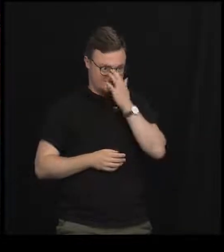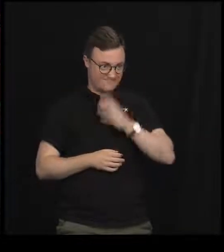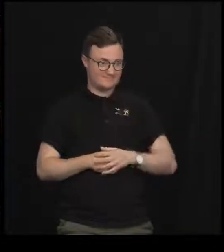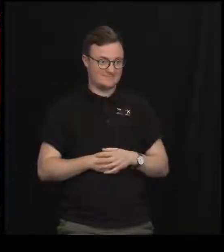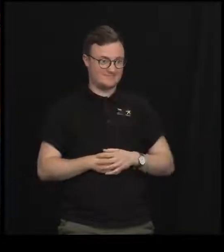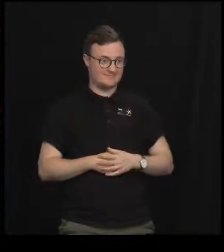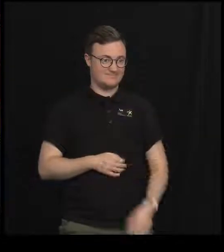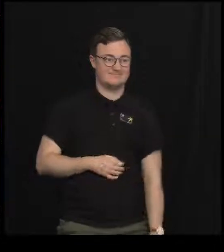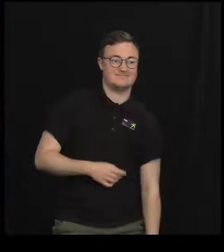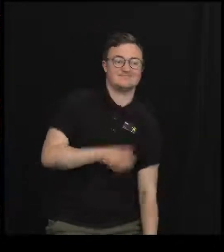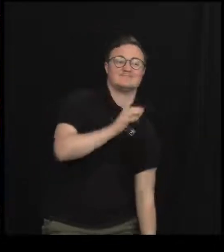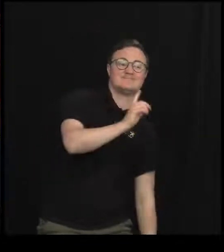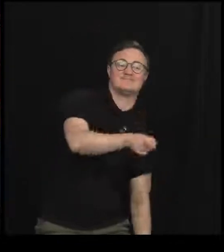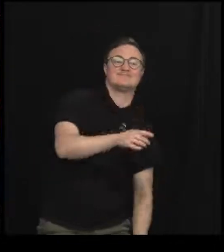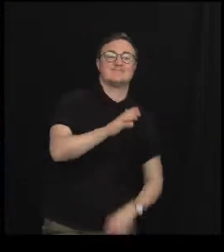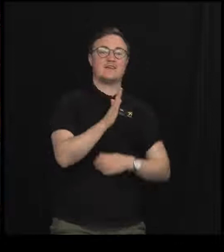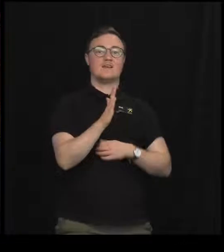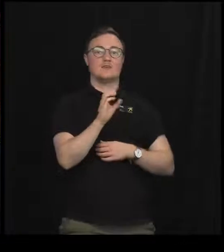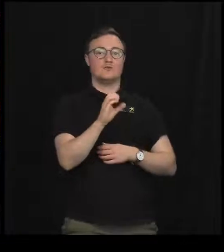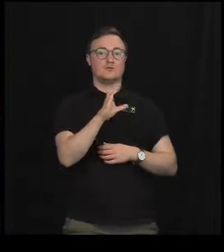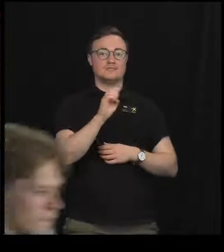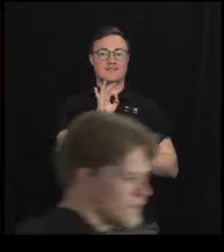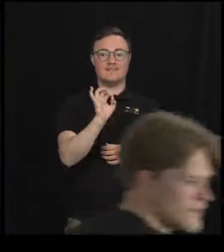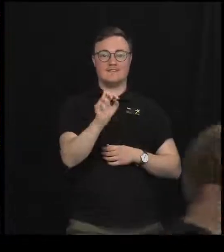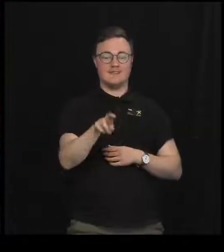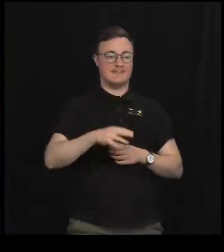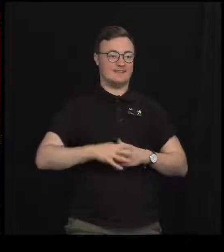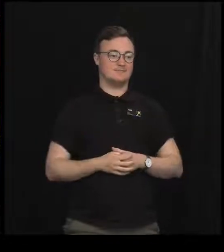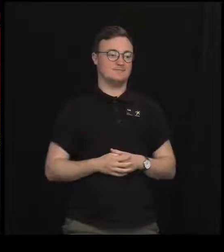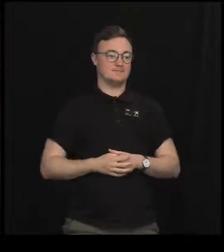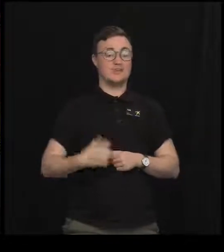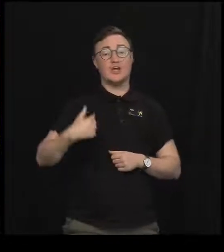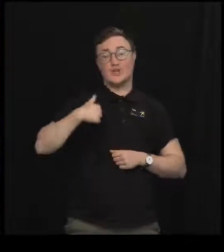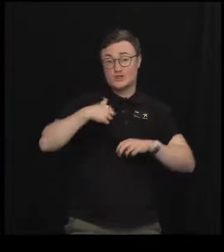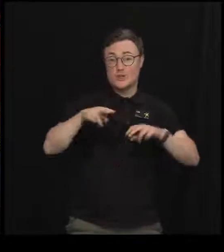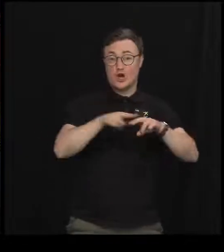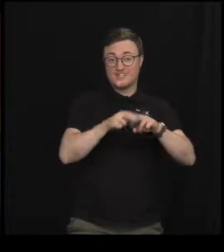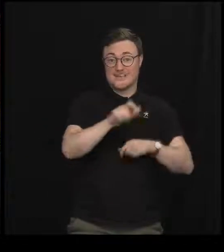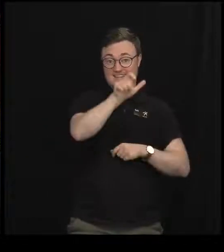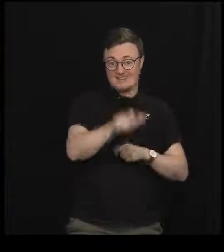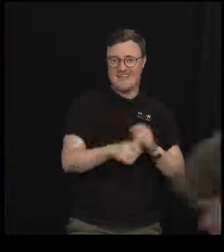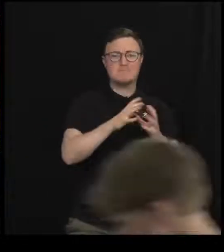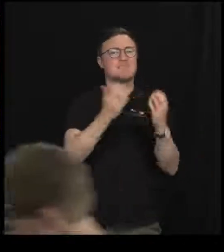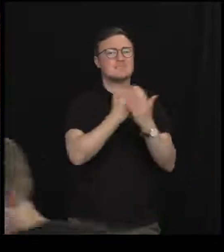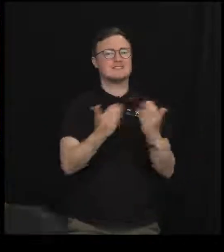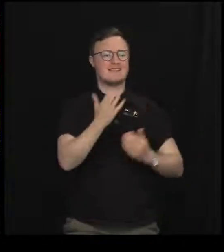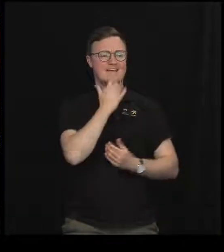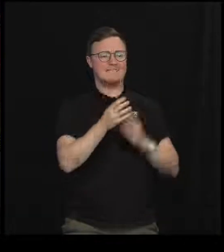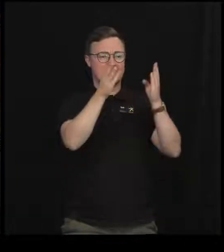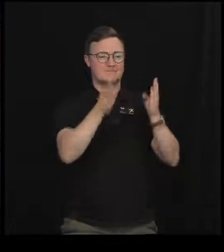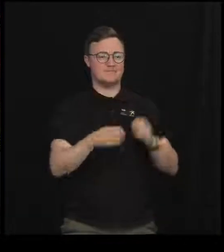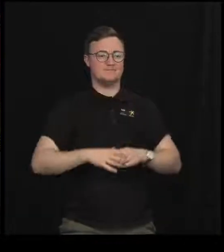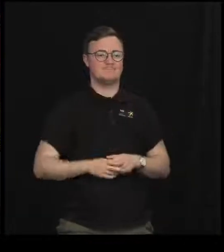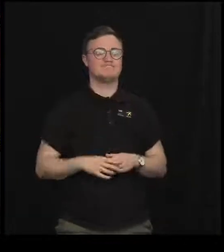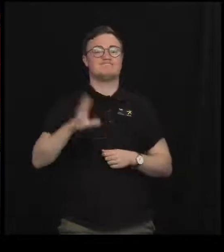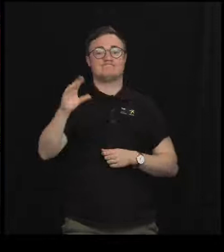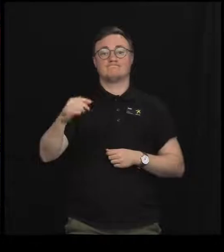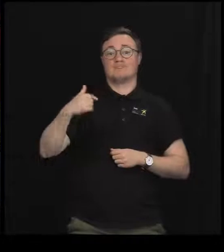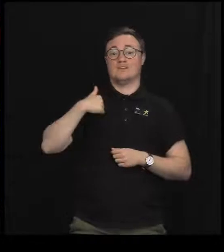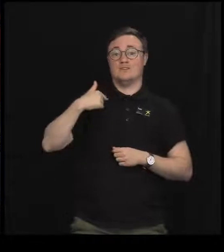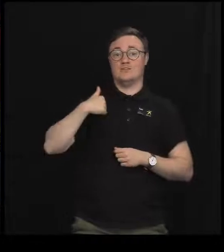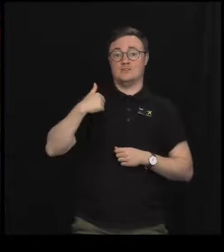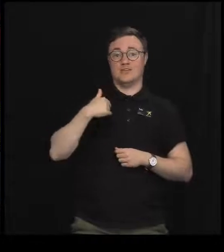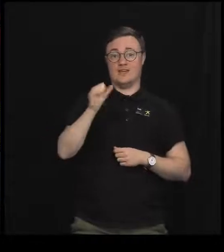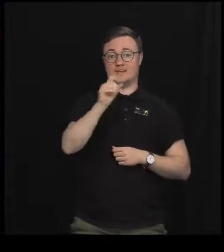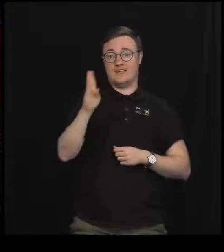Josephine, please. Now, I know you, but who are you? Please. Yes, I'm the Secretary General of